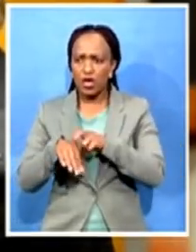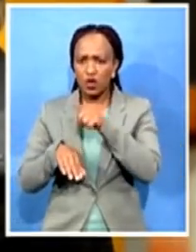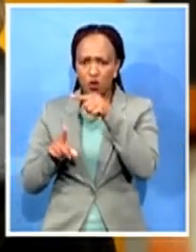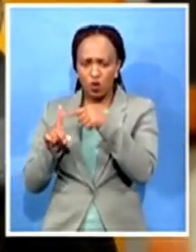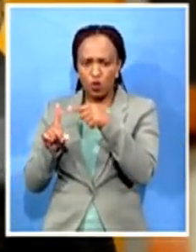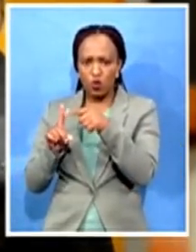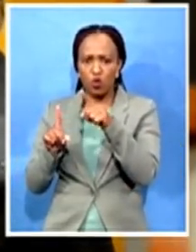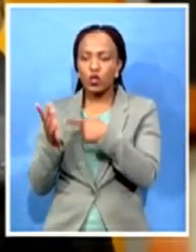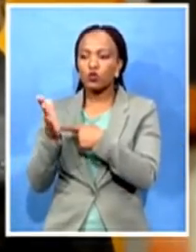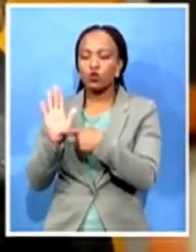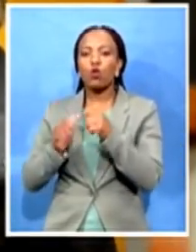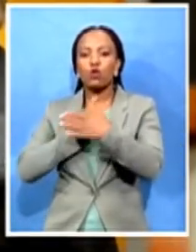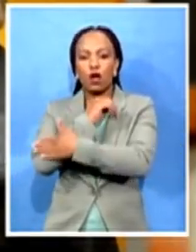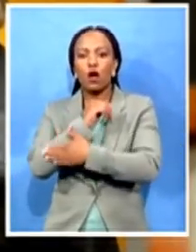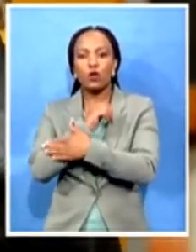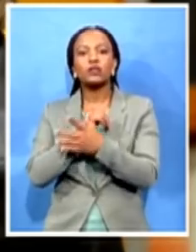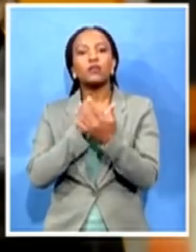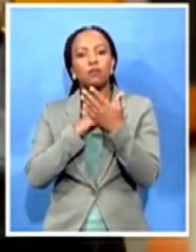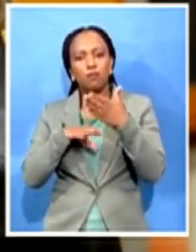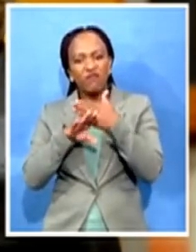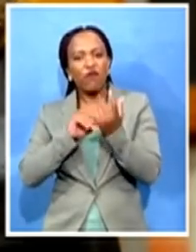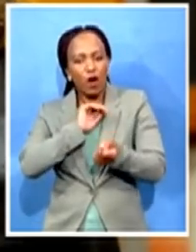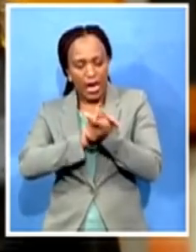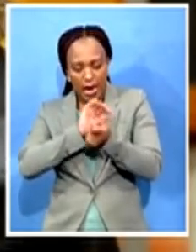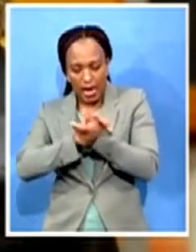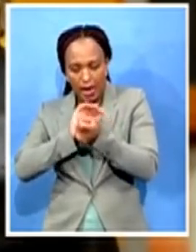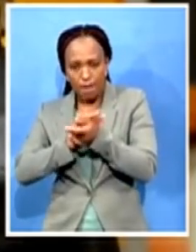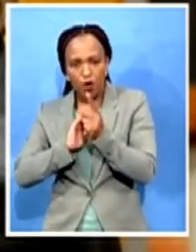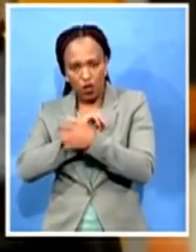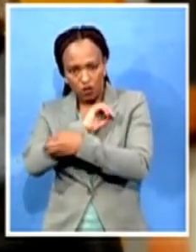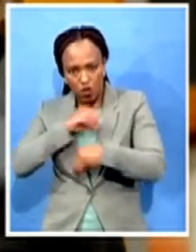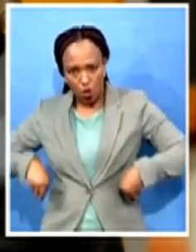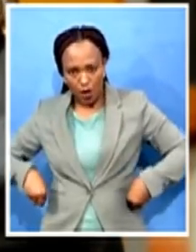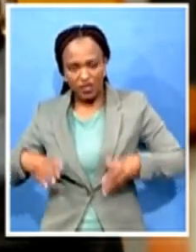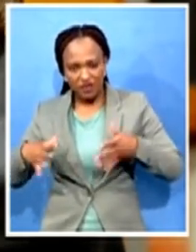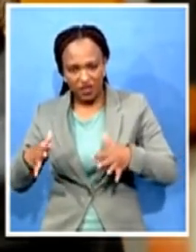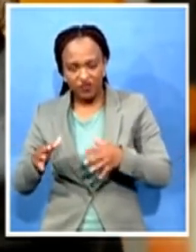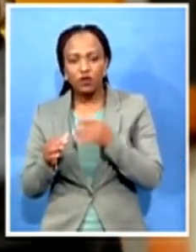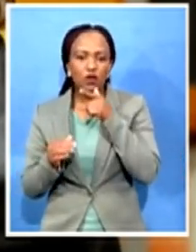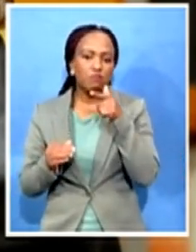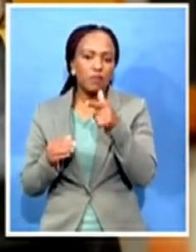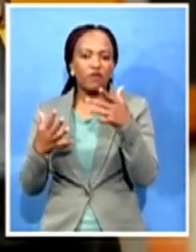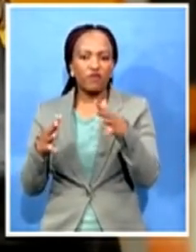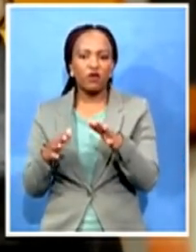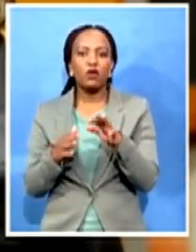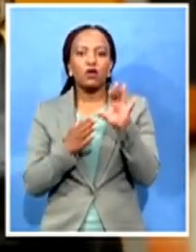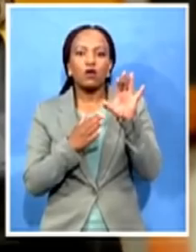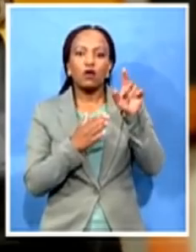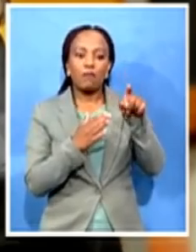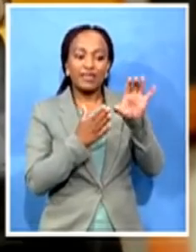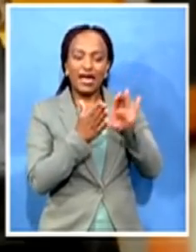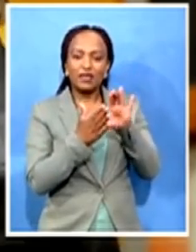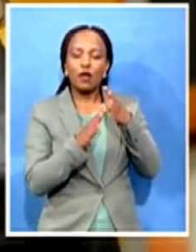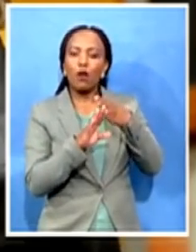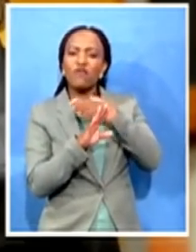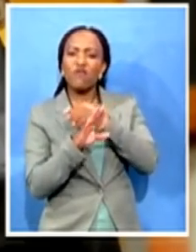in relation to Bosasa and various other aspects, and please, can you cancel? He'd already booked it. It was part business, part leisure, and